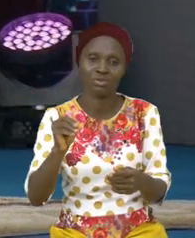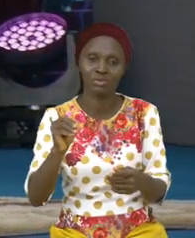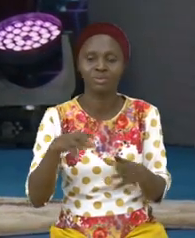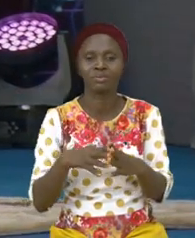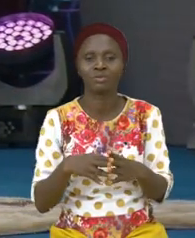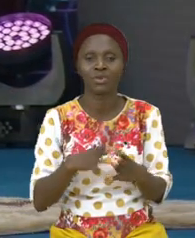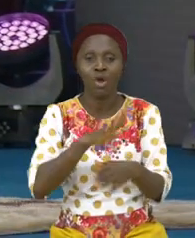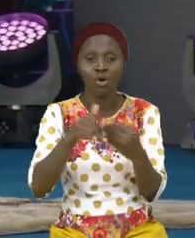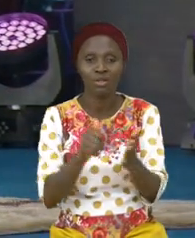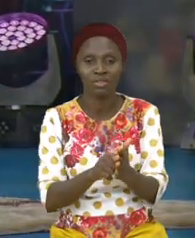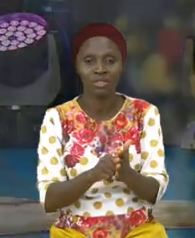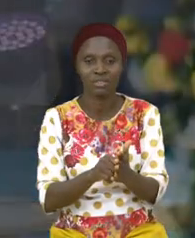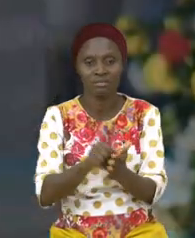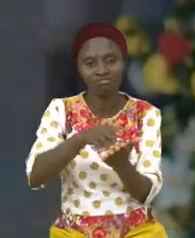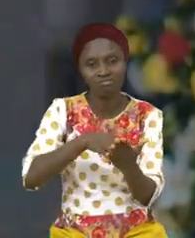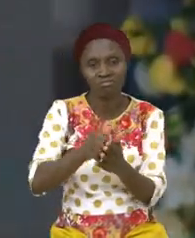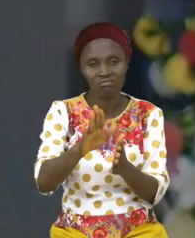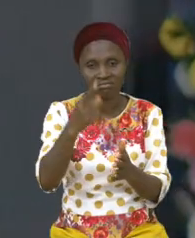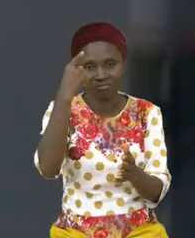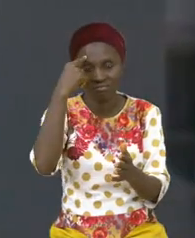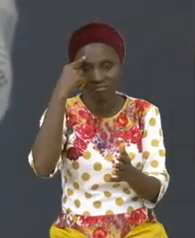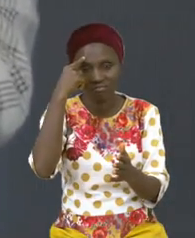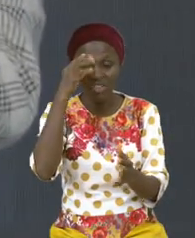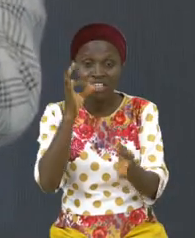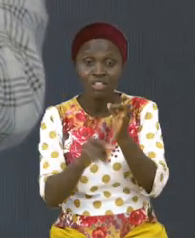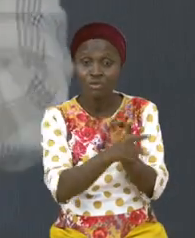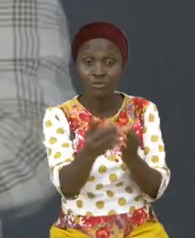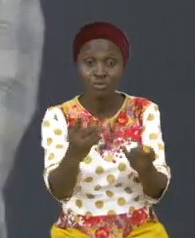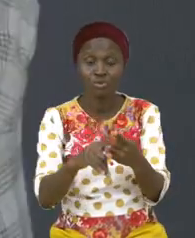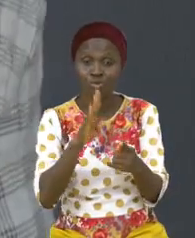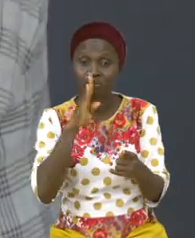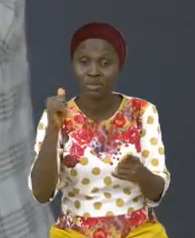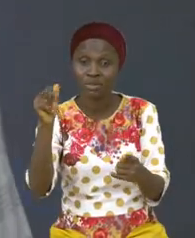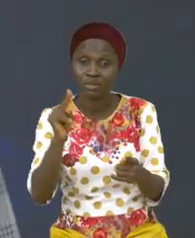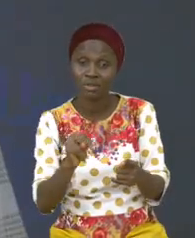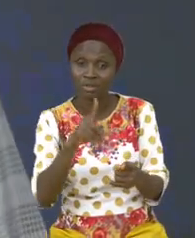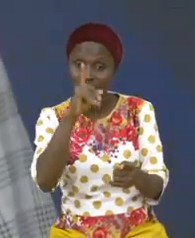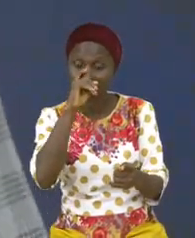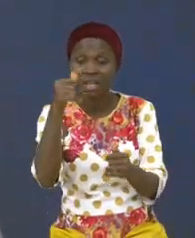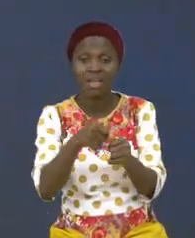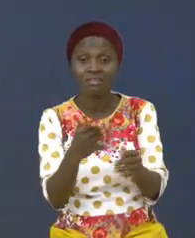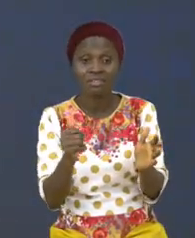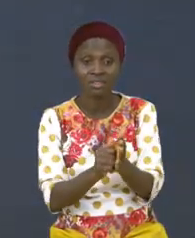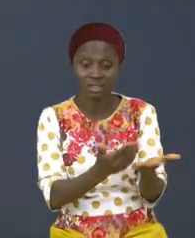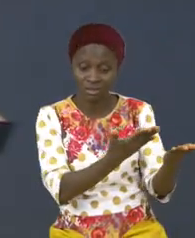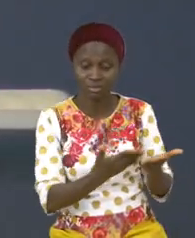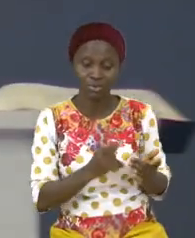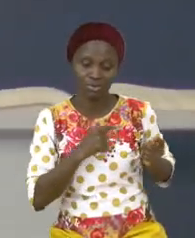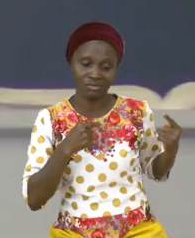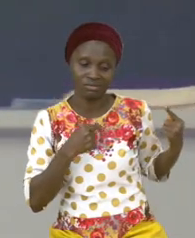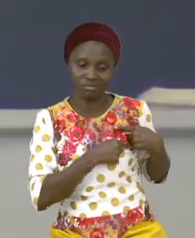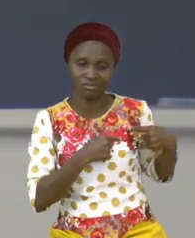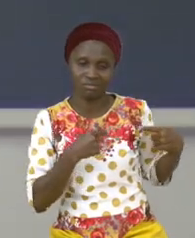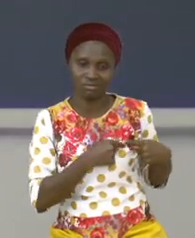thing, if you're going to be an eagle, that everything that brought guilt,